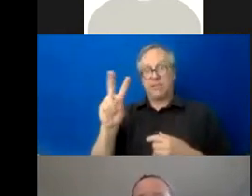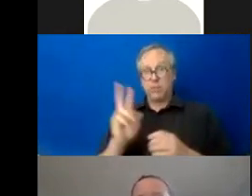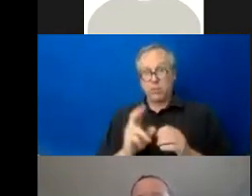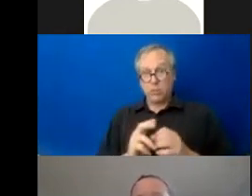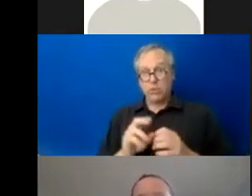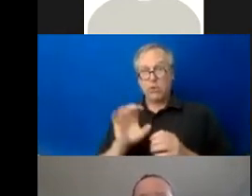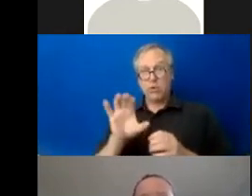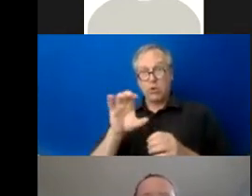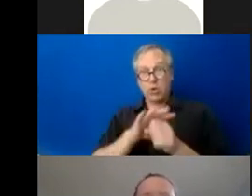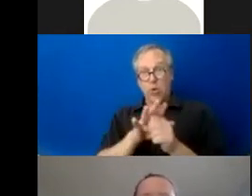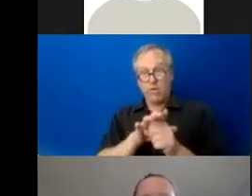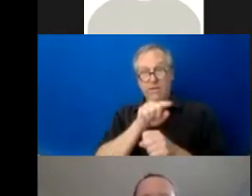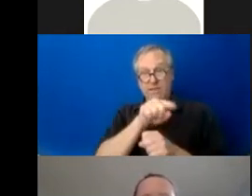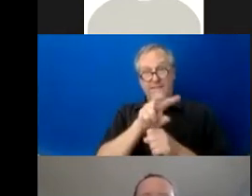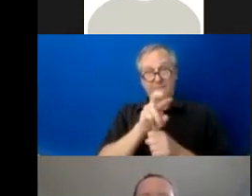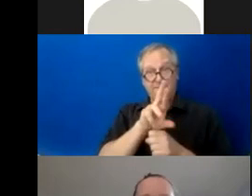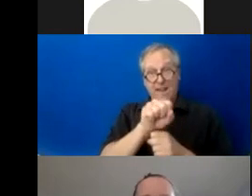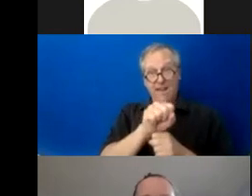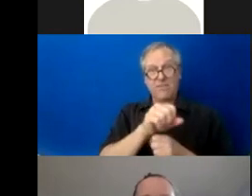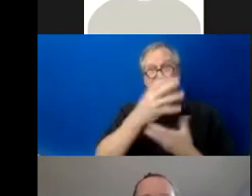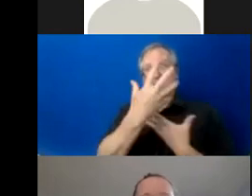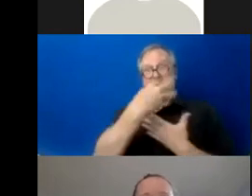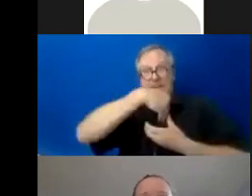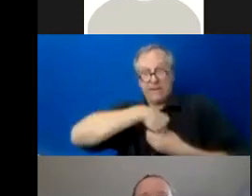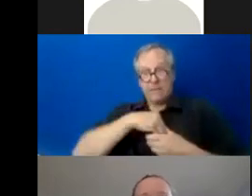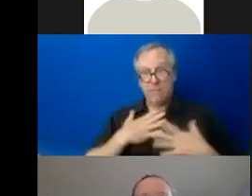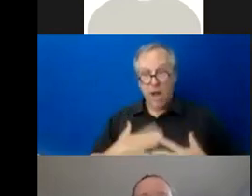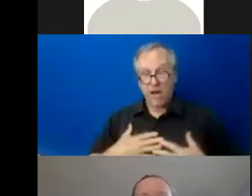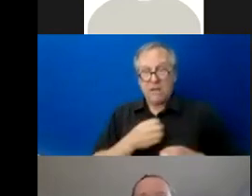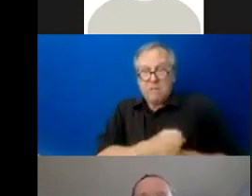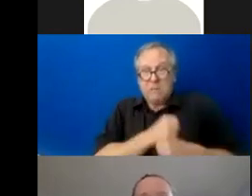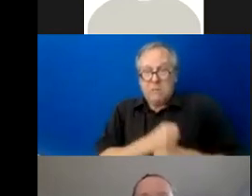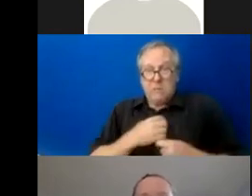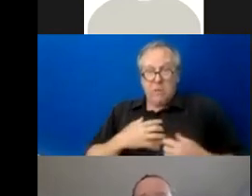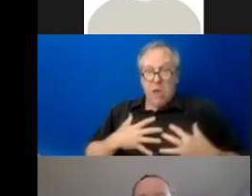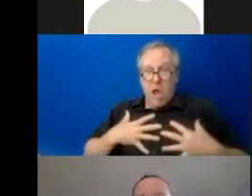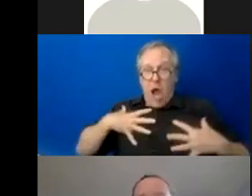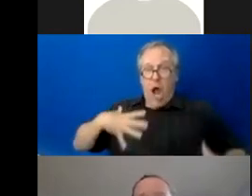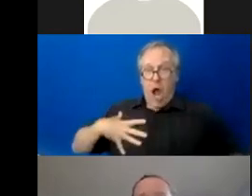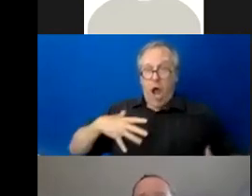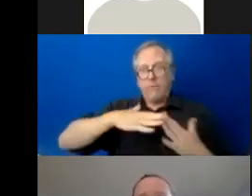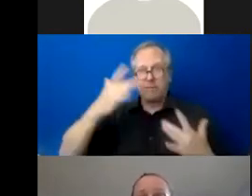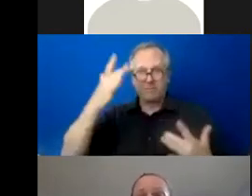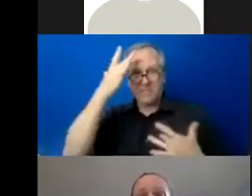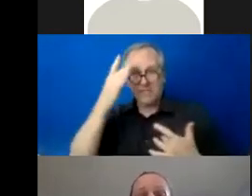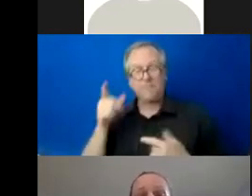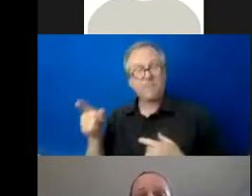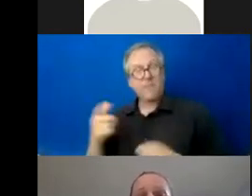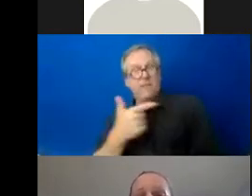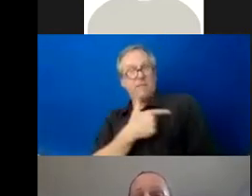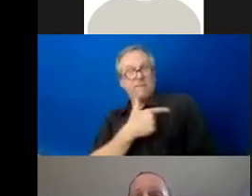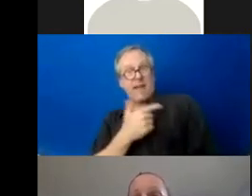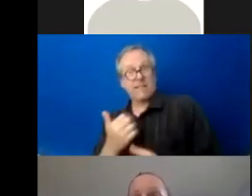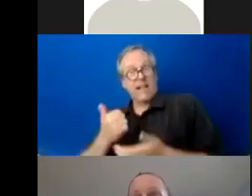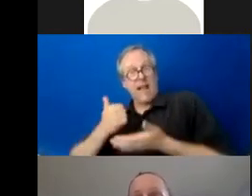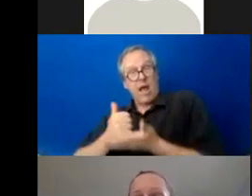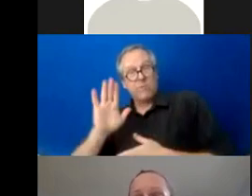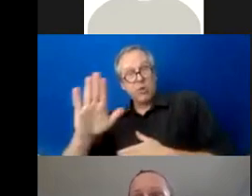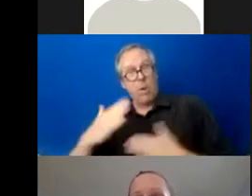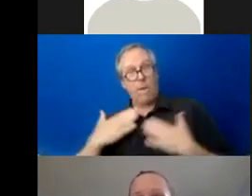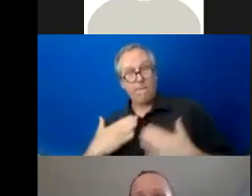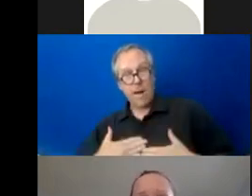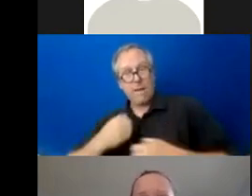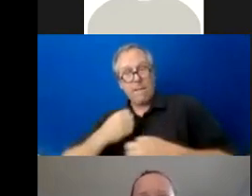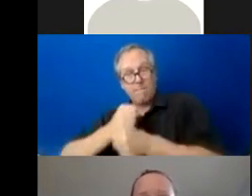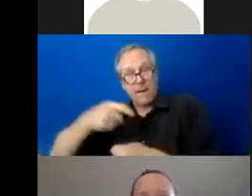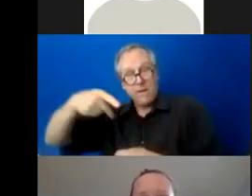COVID-19. They get inside our body and they multiply and we can get sick. The vaccine stops this by helping the immune system make special proteins called antibodies that